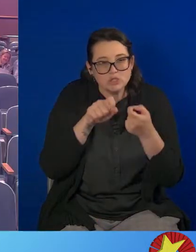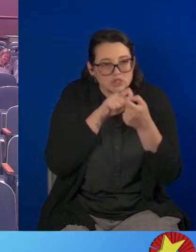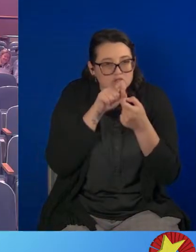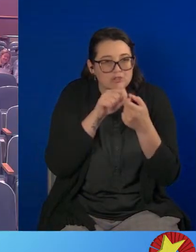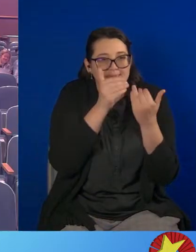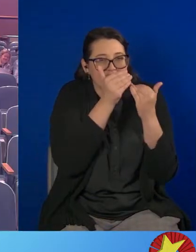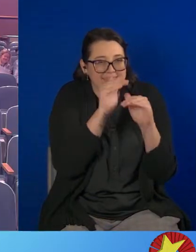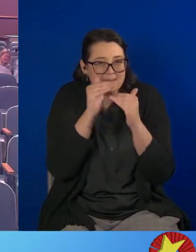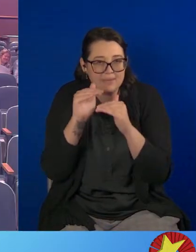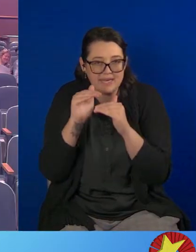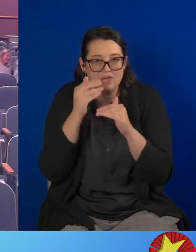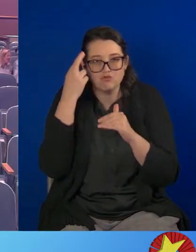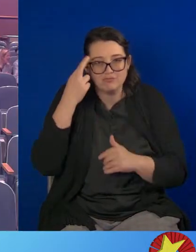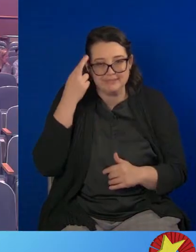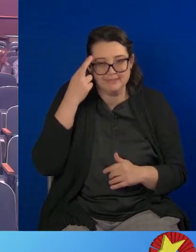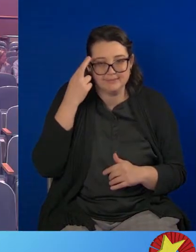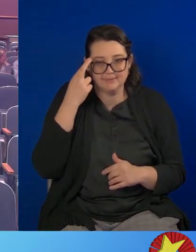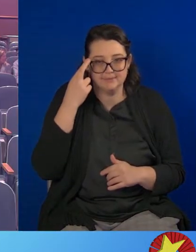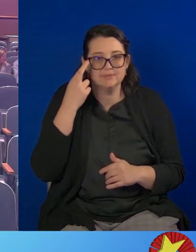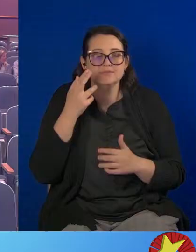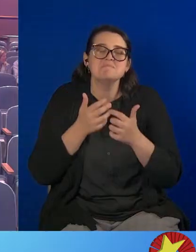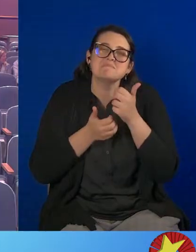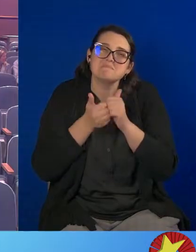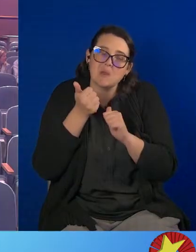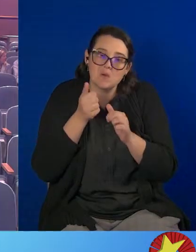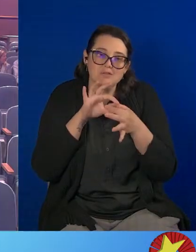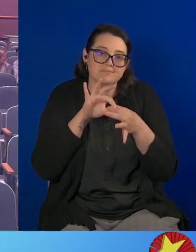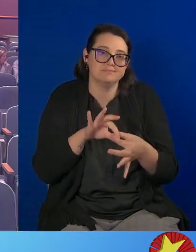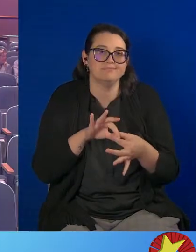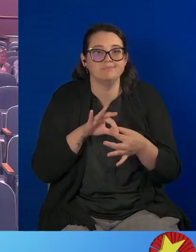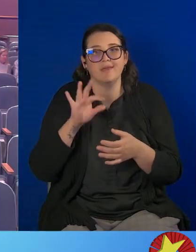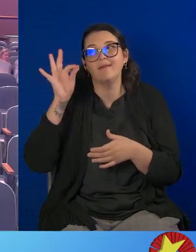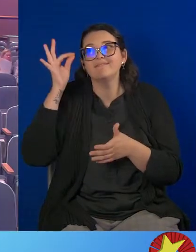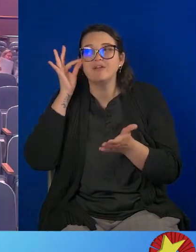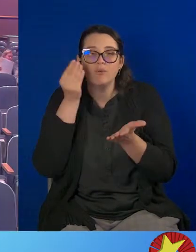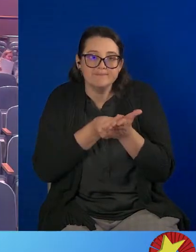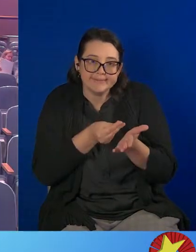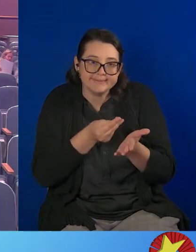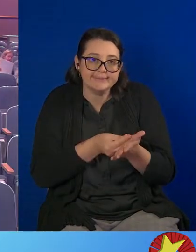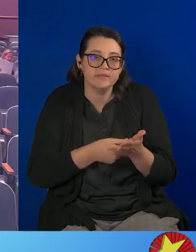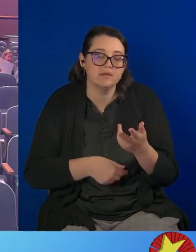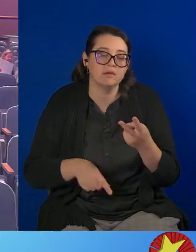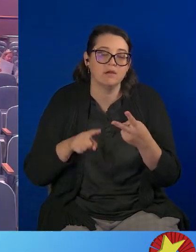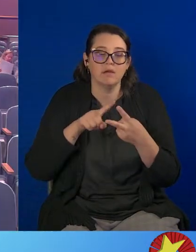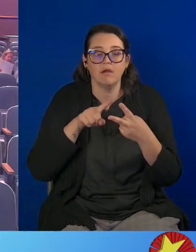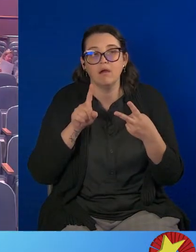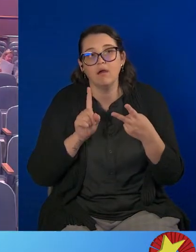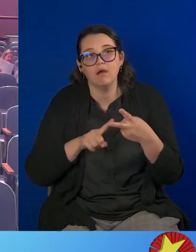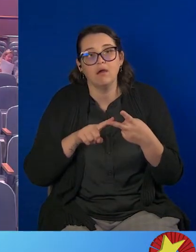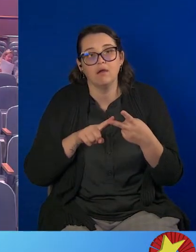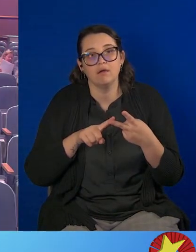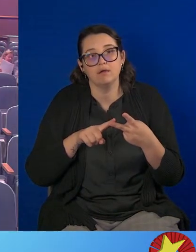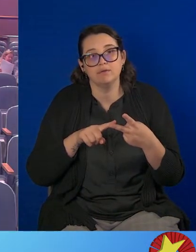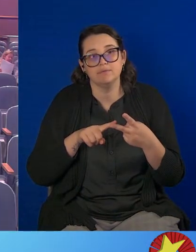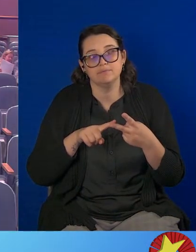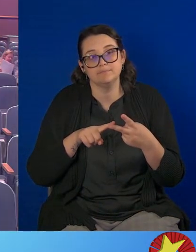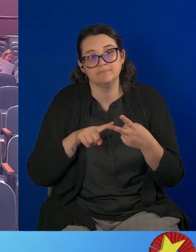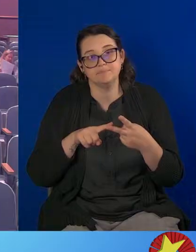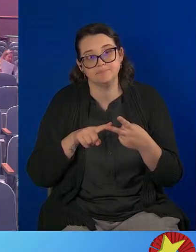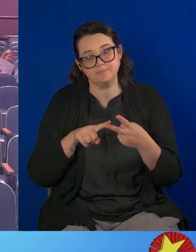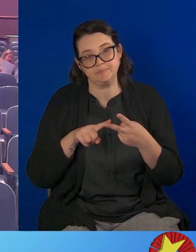purposes, mostly for things like federal funding, the issuing of